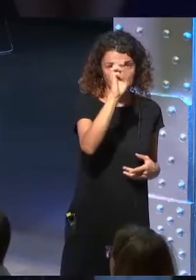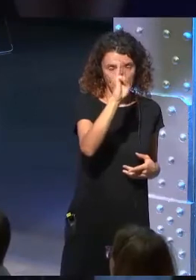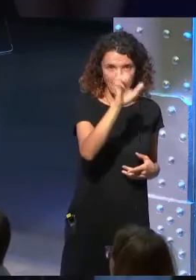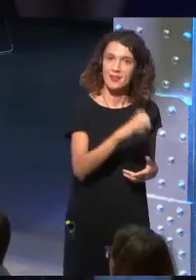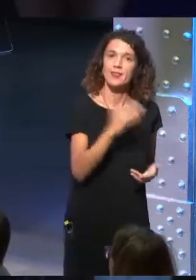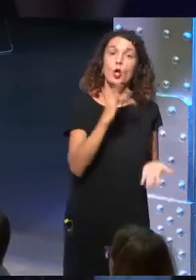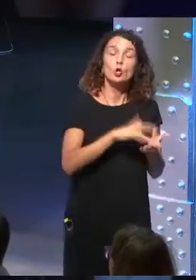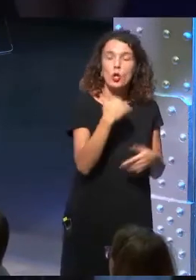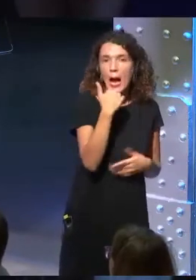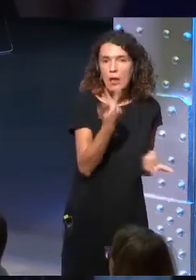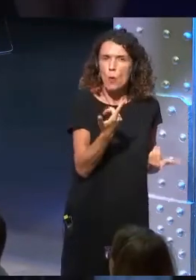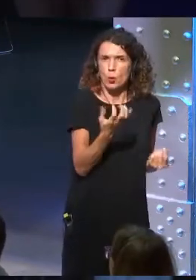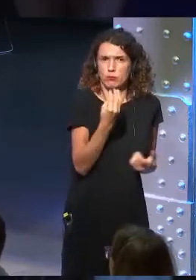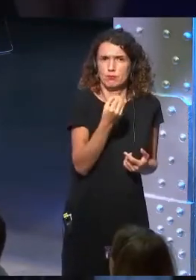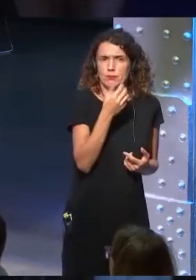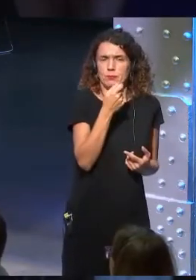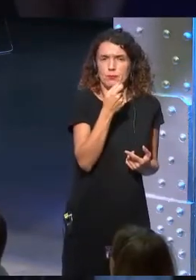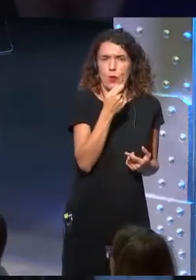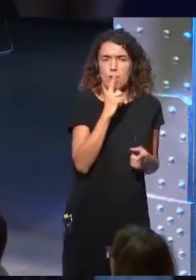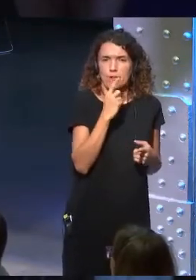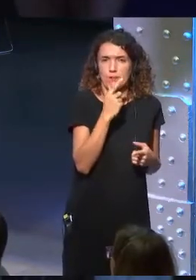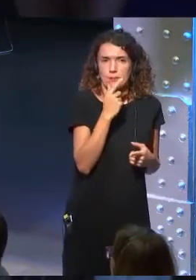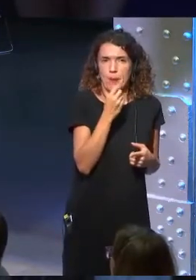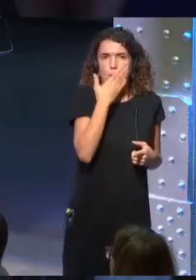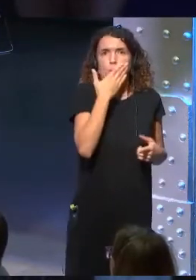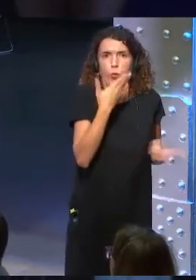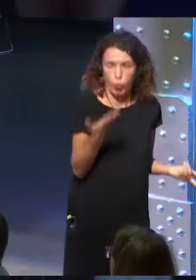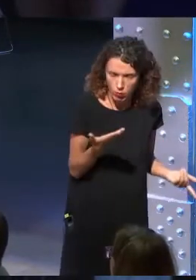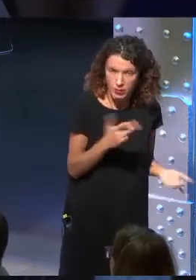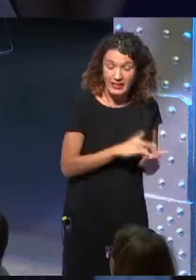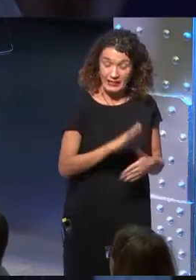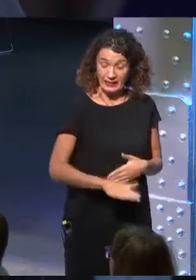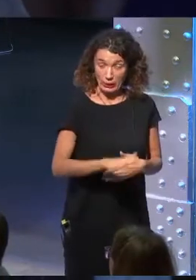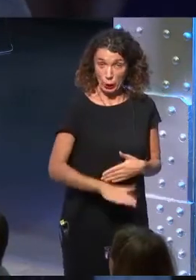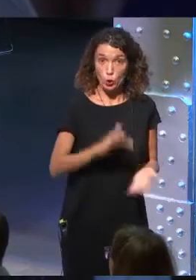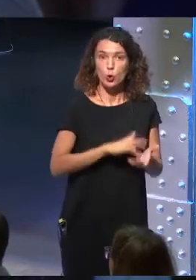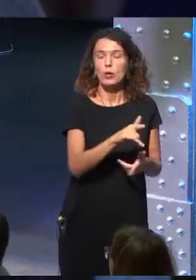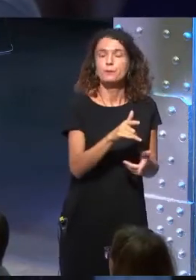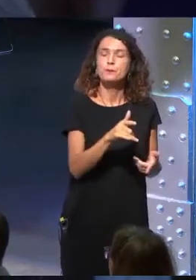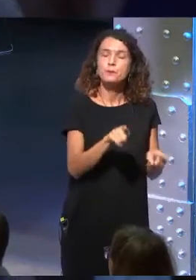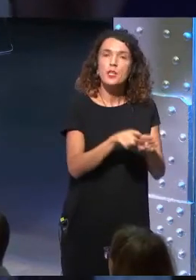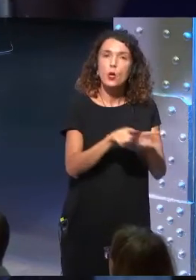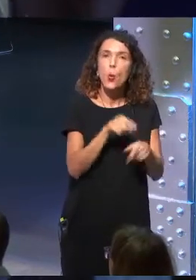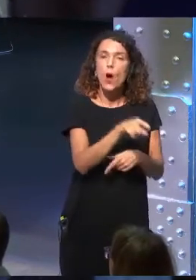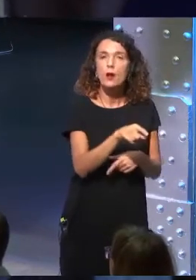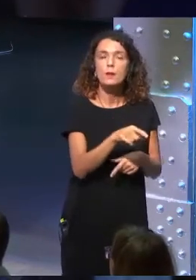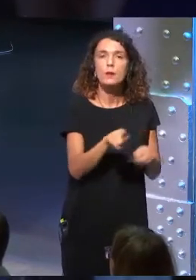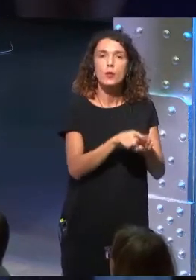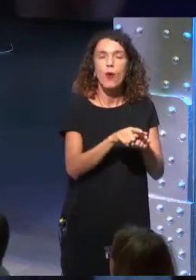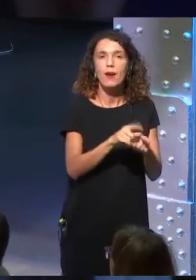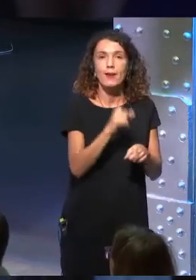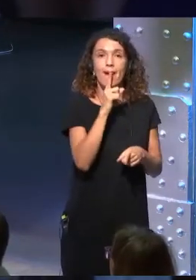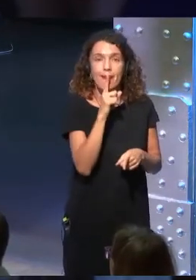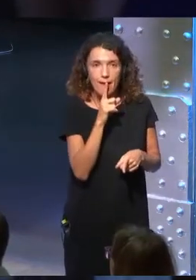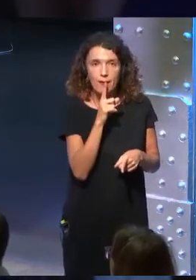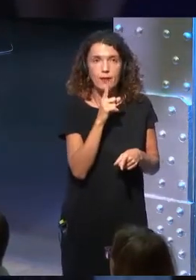ridiculous about this little boy, because that's what he is, shutting up the clever, middle-aged